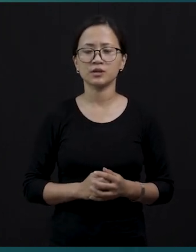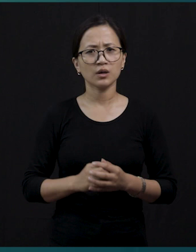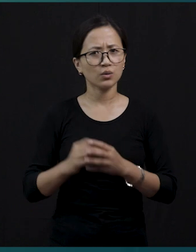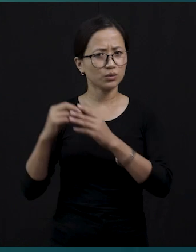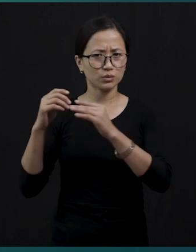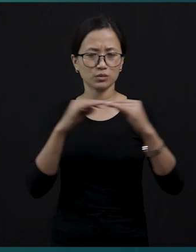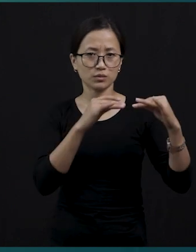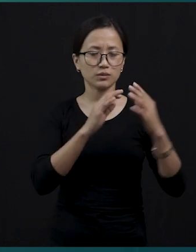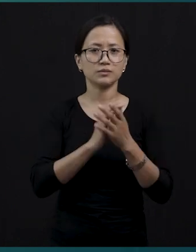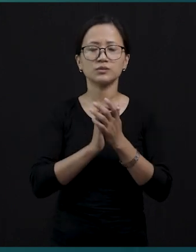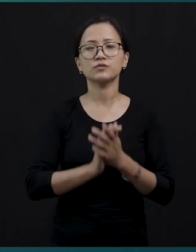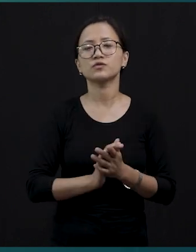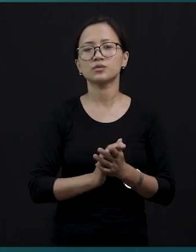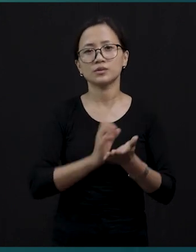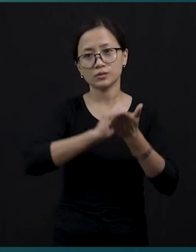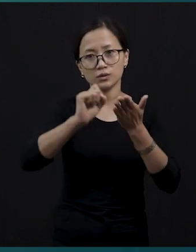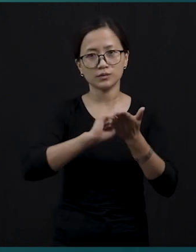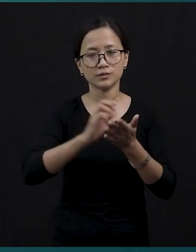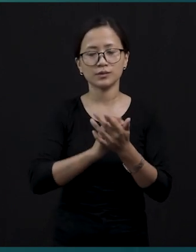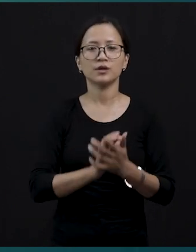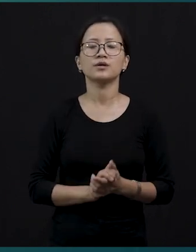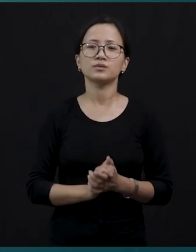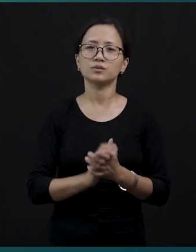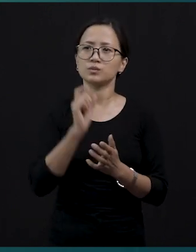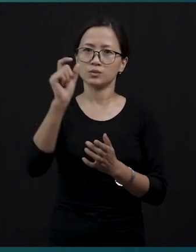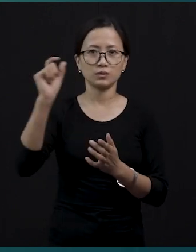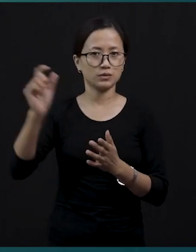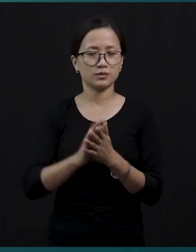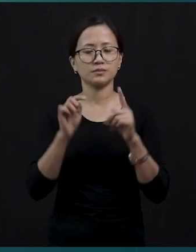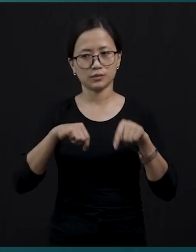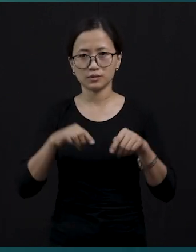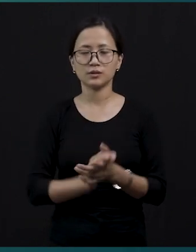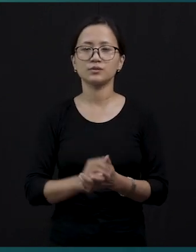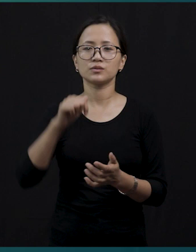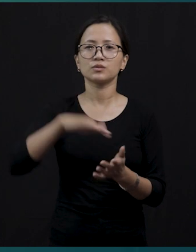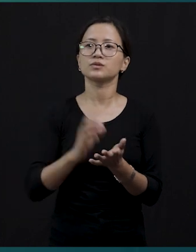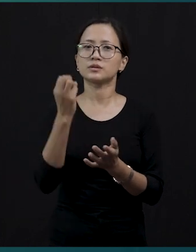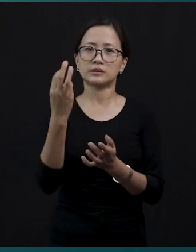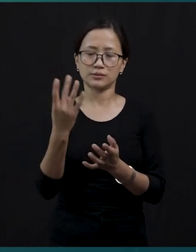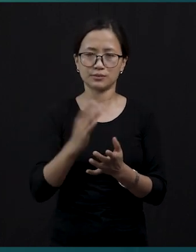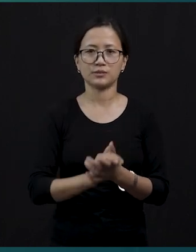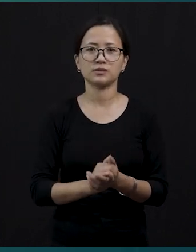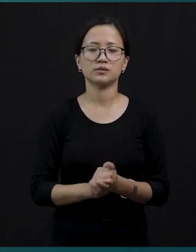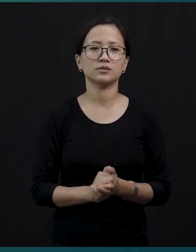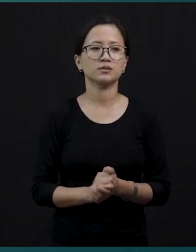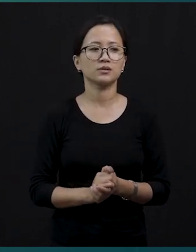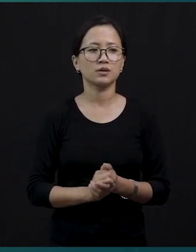wrote figures into the words, right? Now, the first one we have